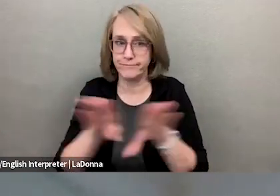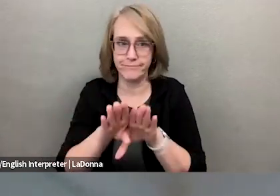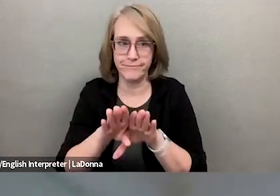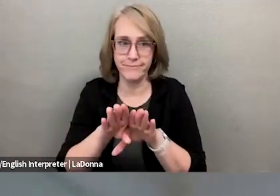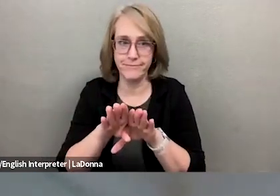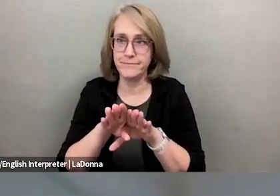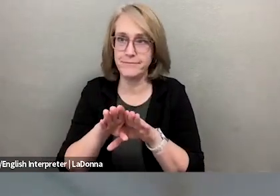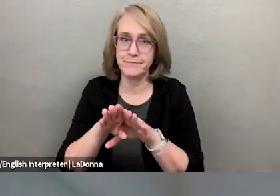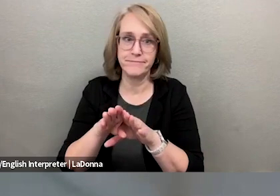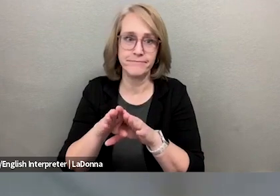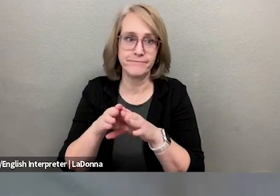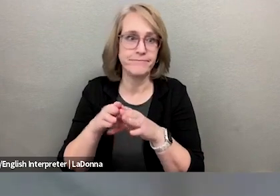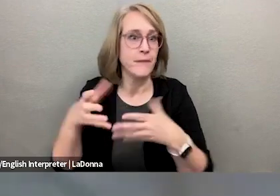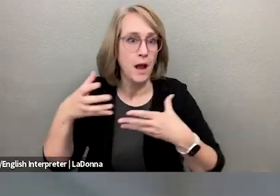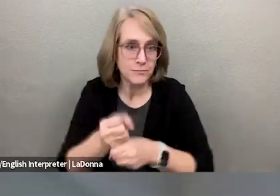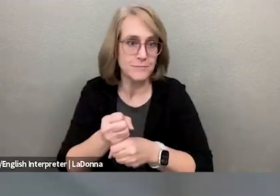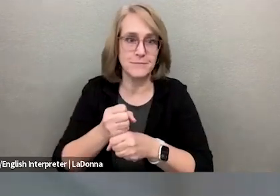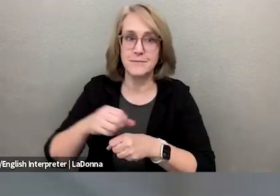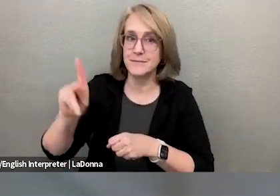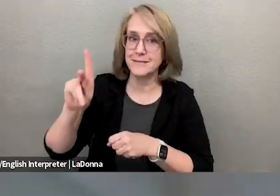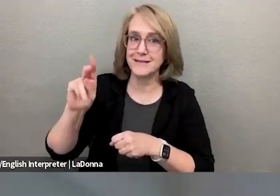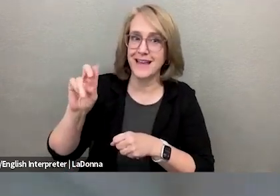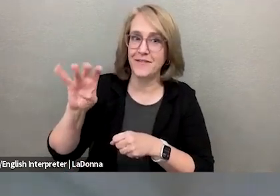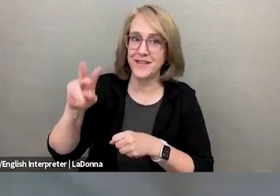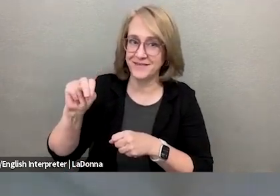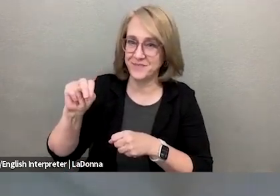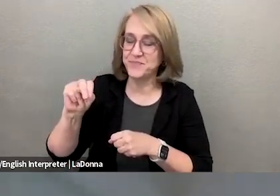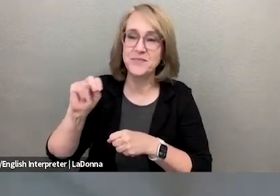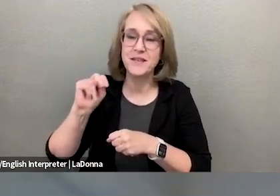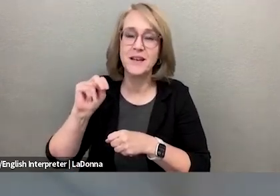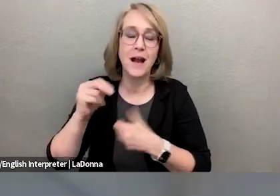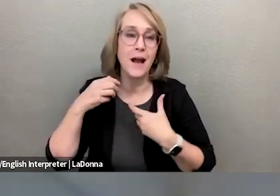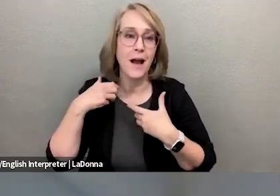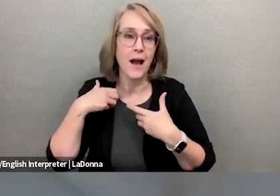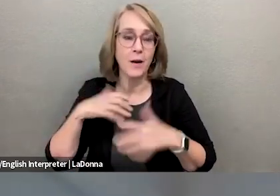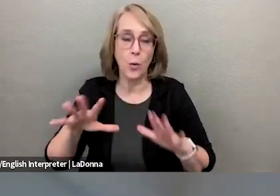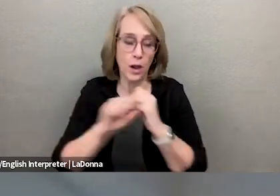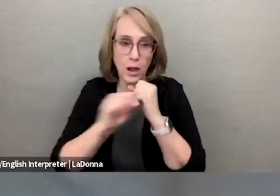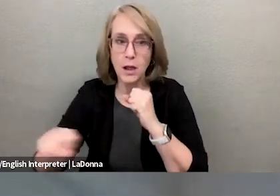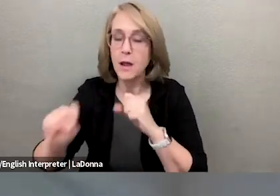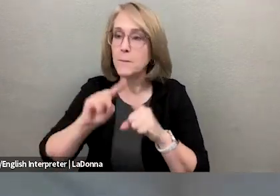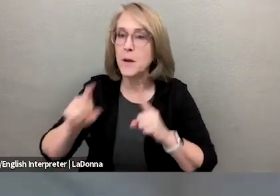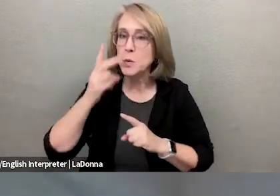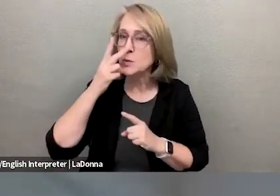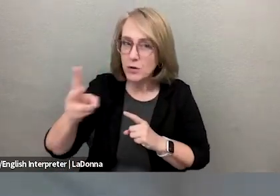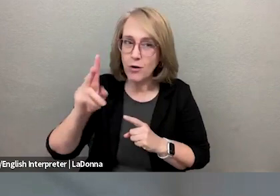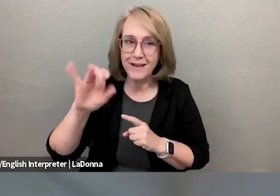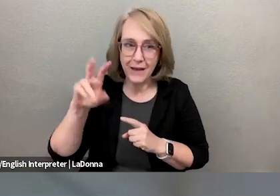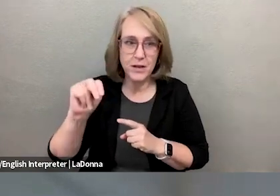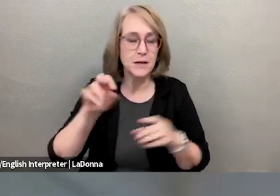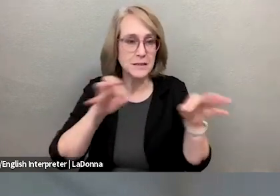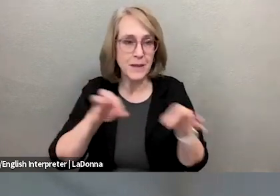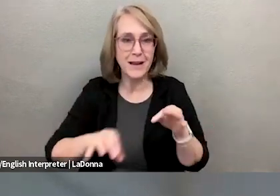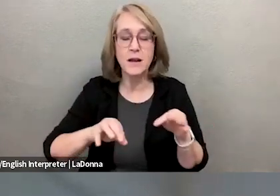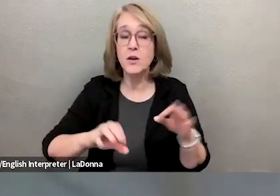that Kevin said. I'm going to try. I'll take a couple of breaths because I don't want to speak too quickly. But you heard from Kevin about the Certified Direct